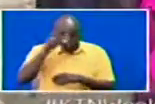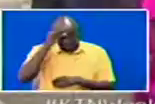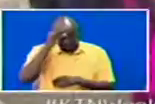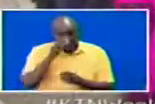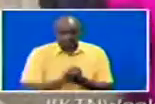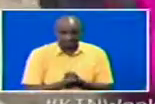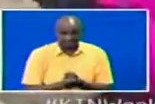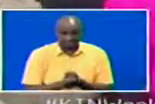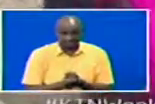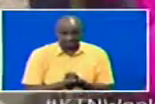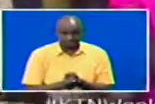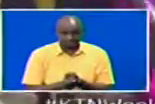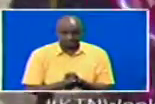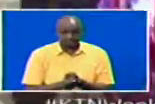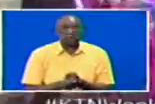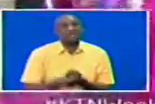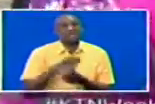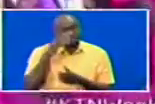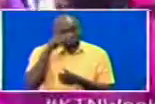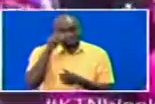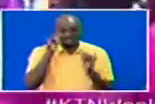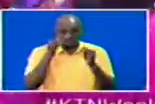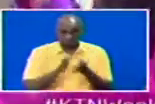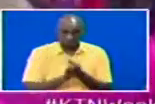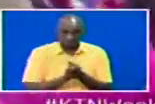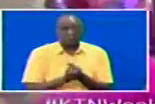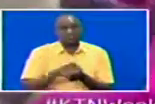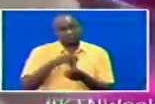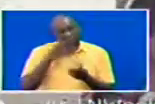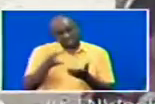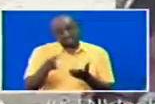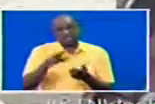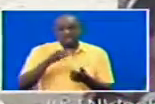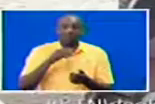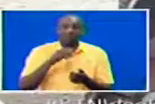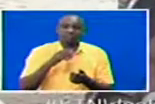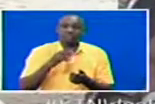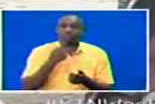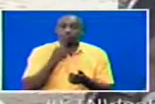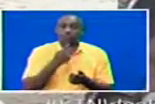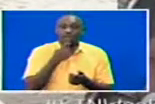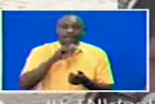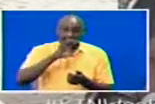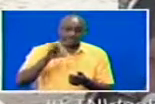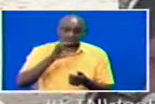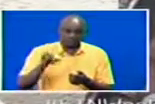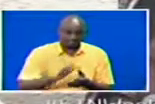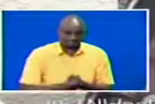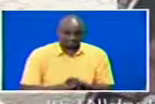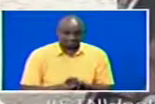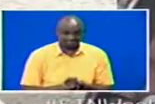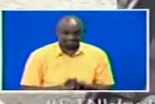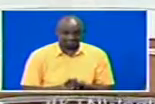government. Joanne Letting for KTN News in Namorpoth area, Turkana County.